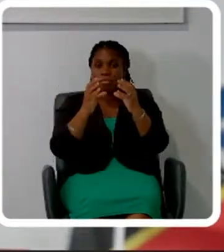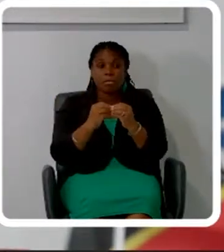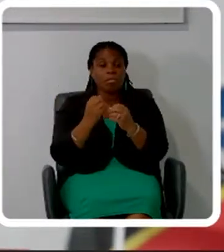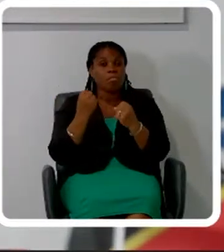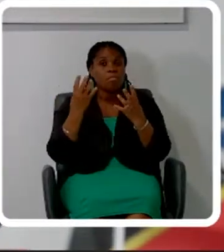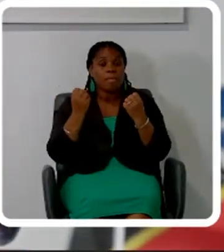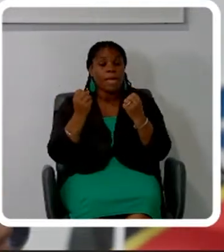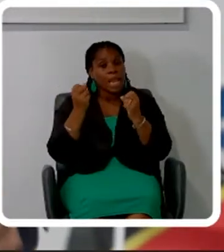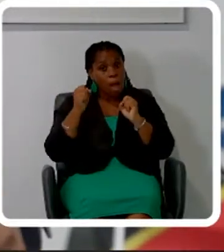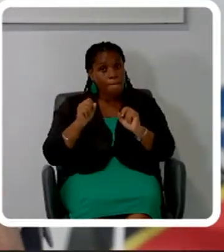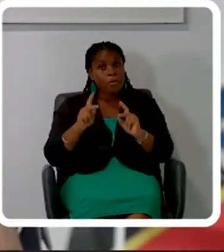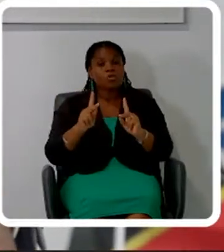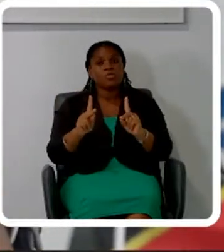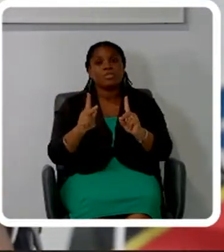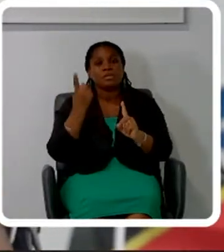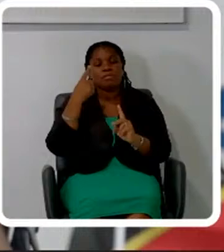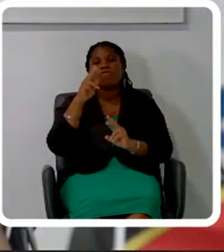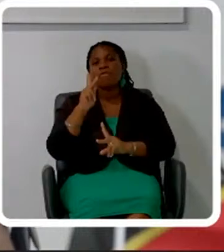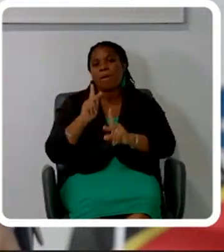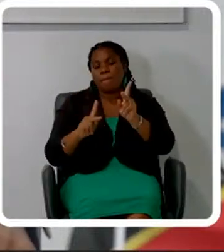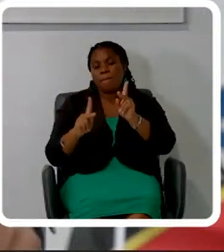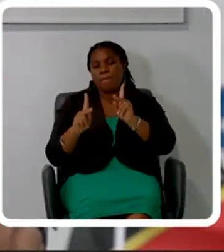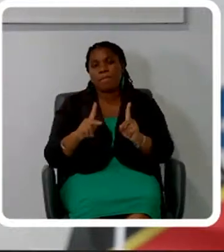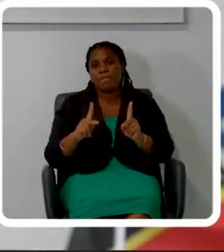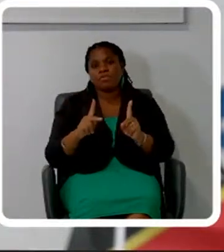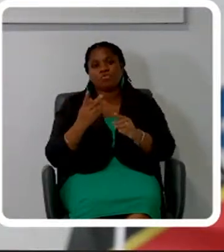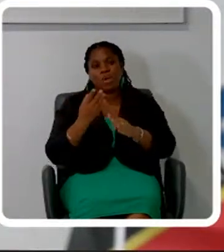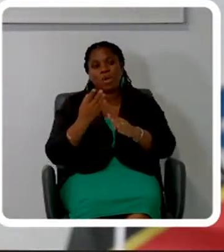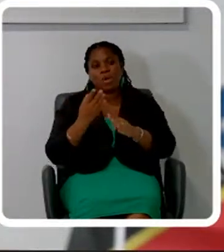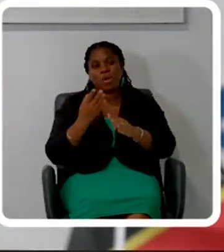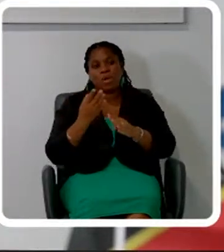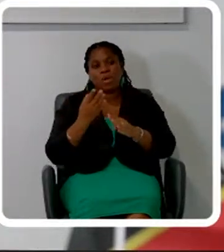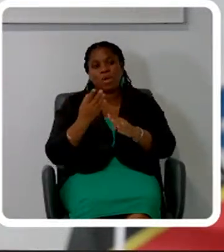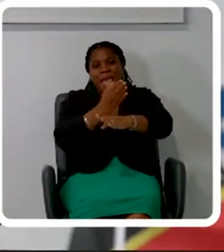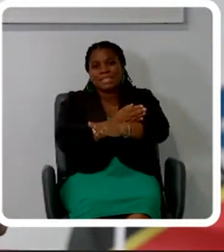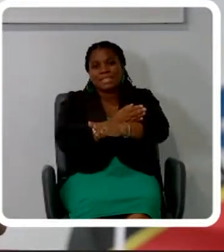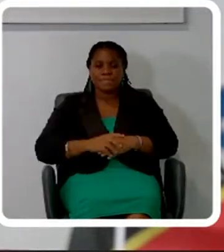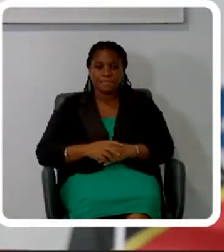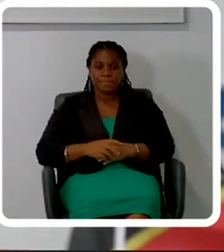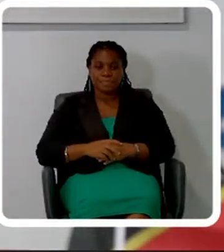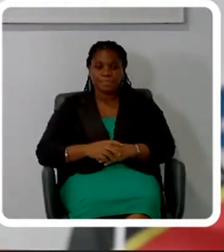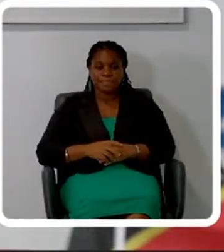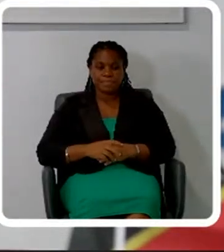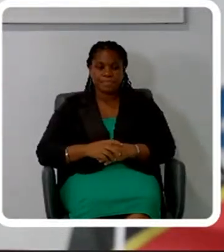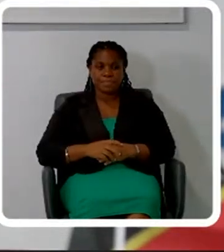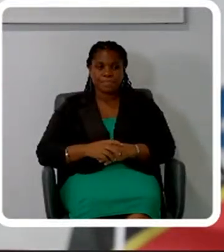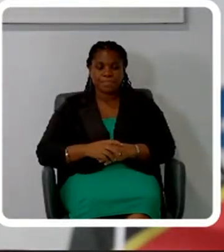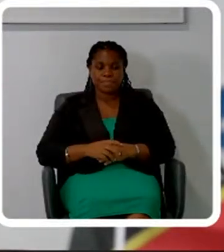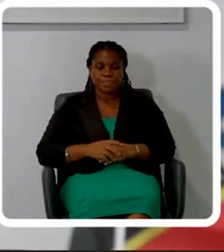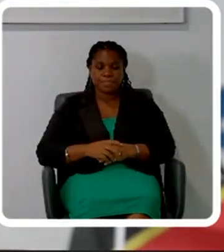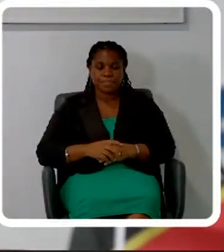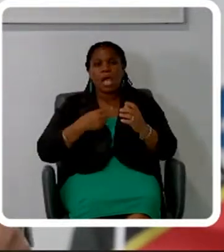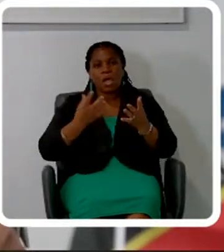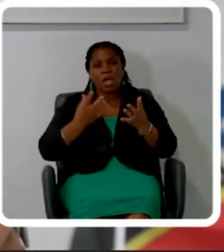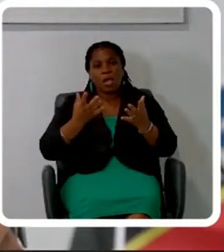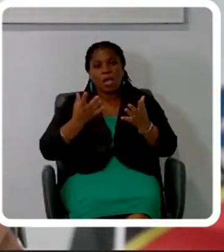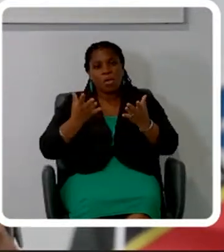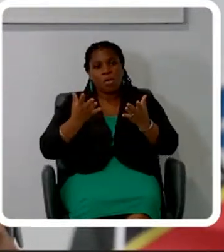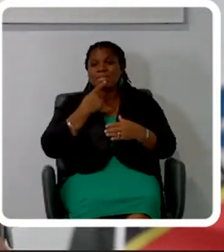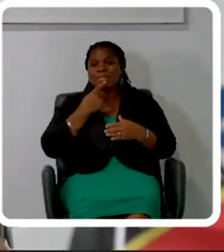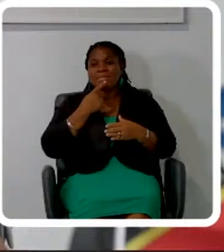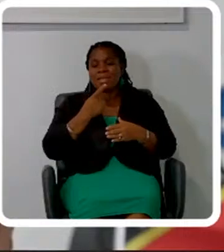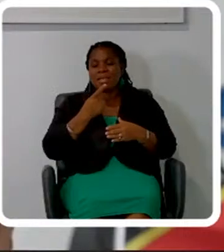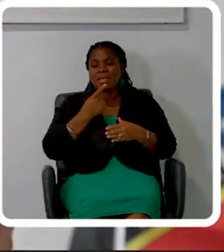people and for our advancement as a country. And so I want to say that I will leave it there for